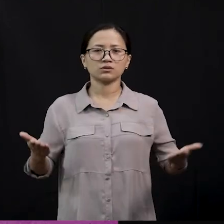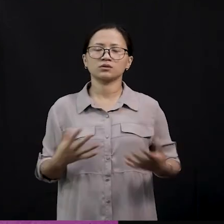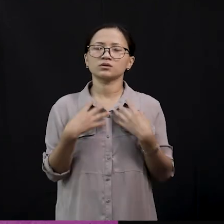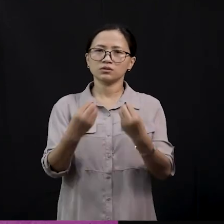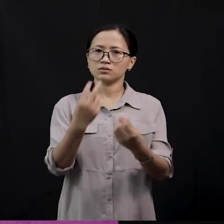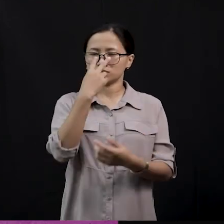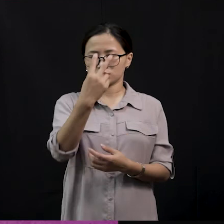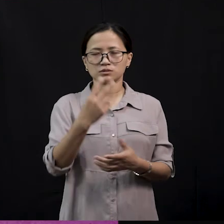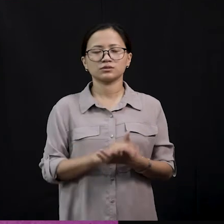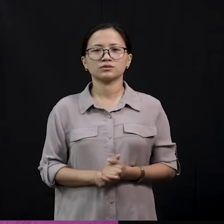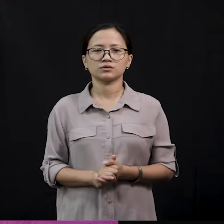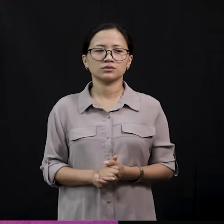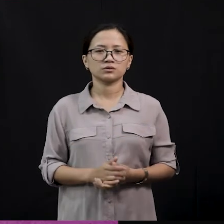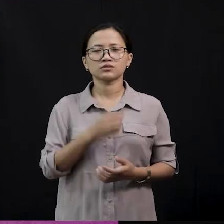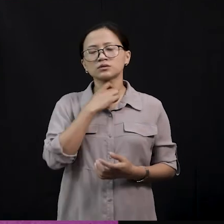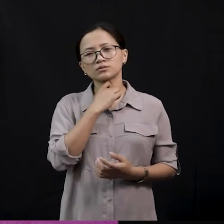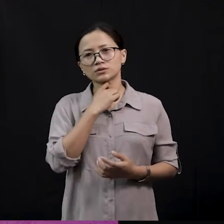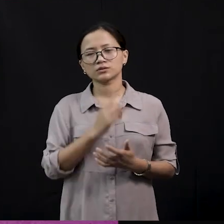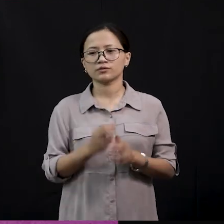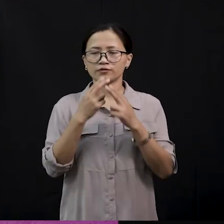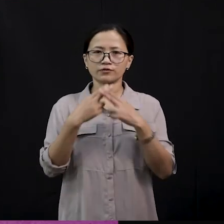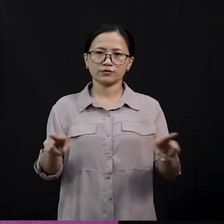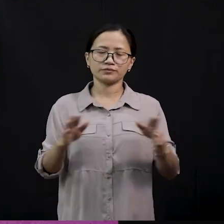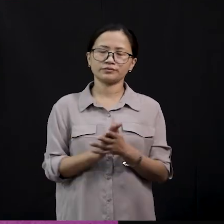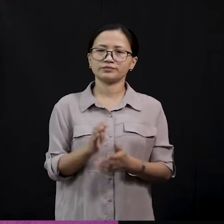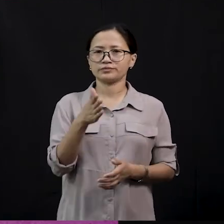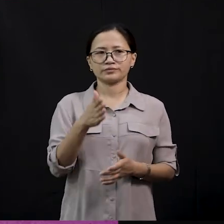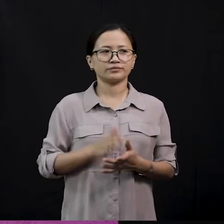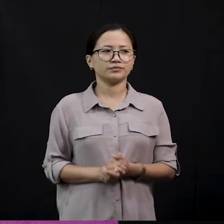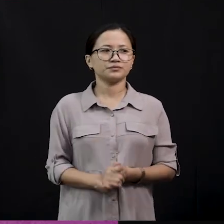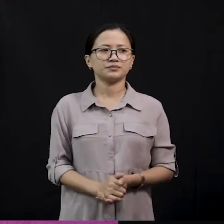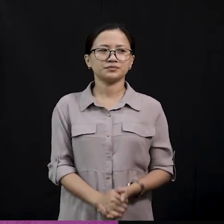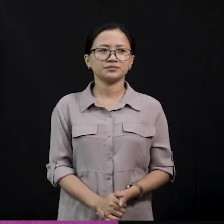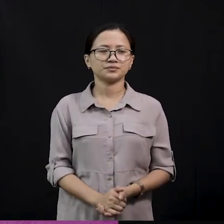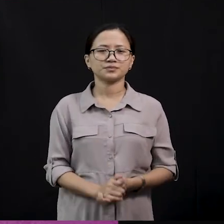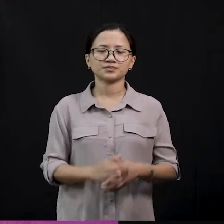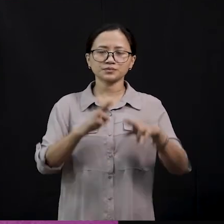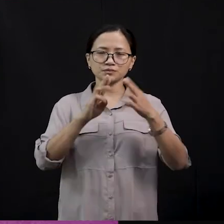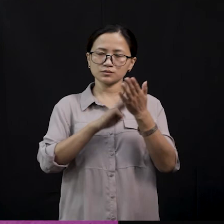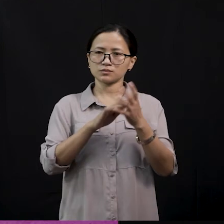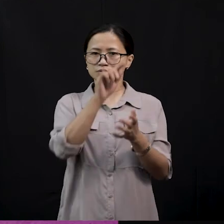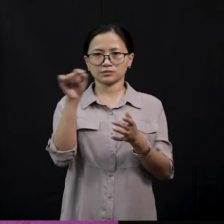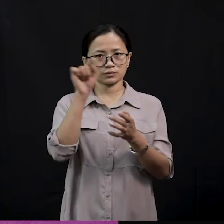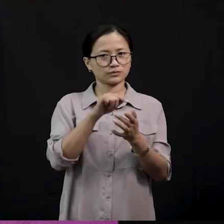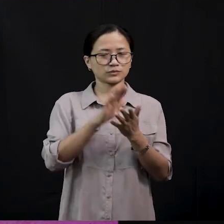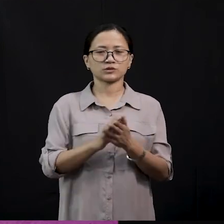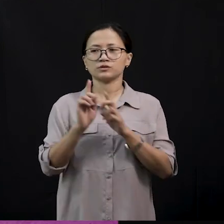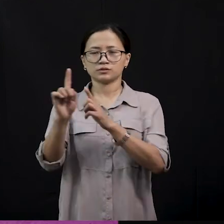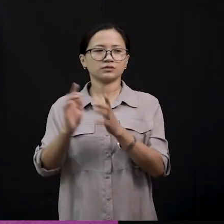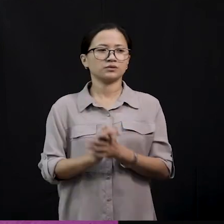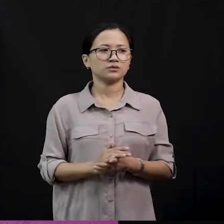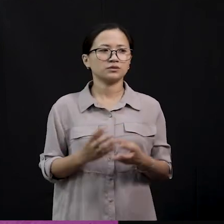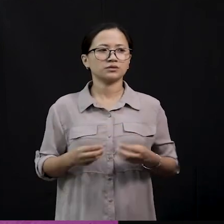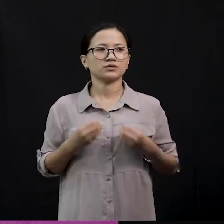what he was looking for. It did not promise him freedom. Now match the following. I have nothing to